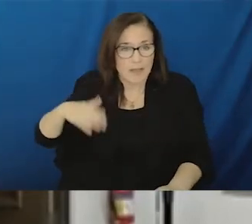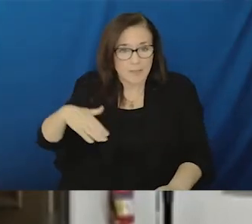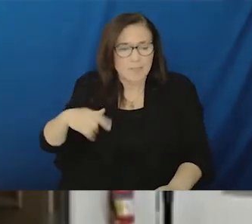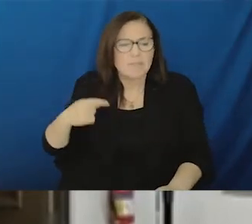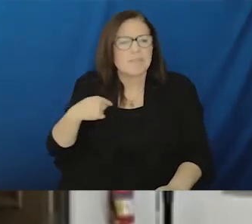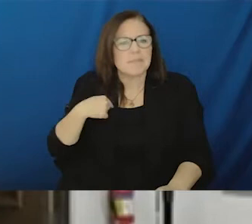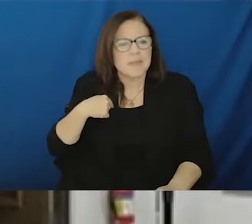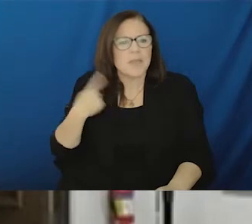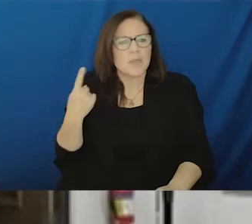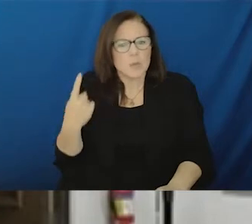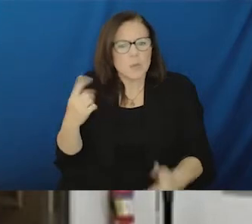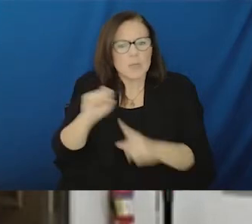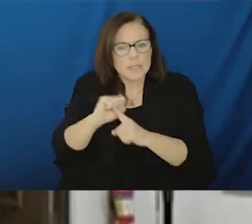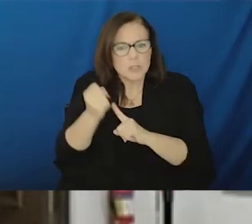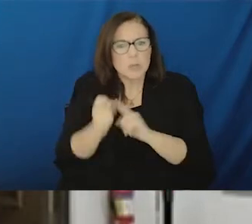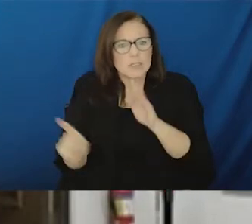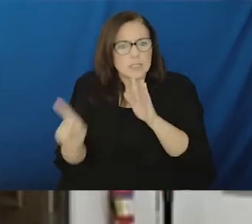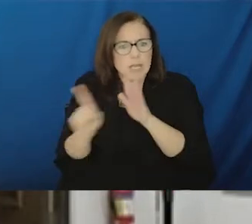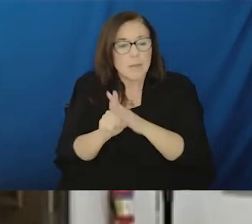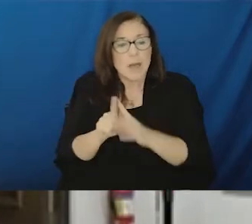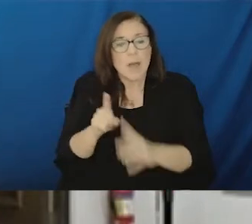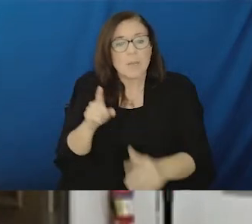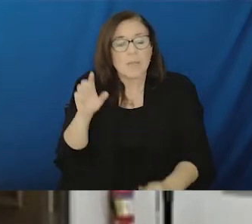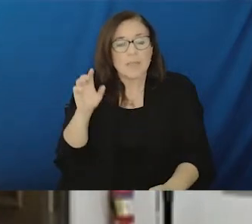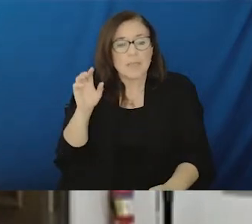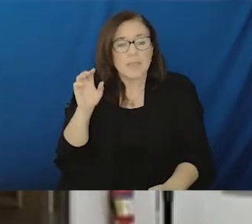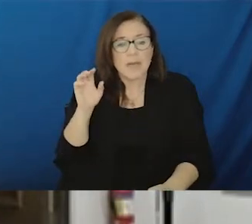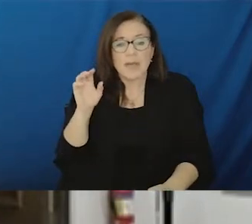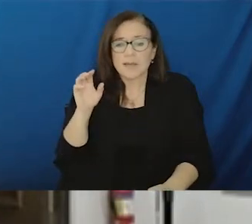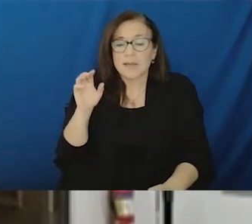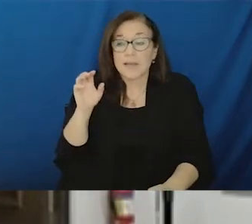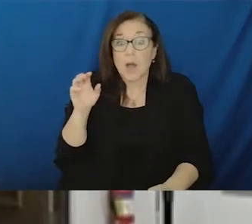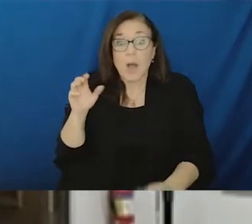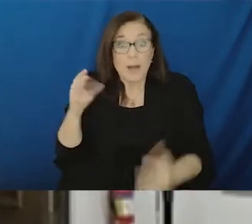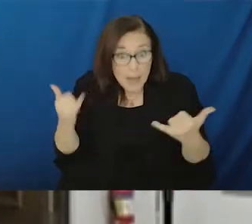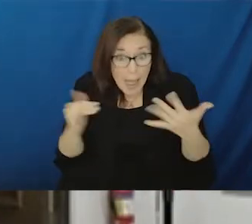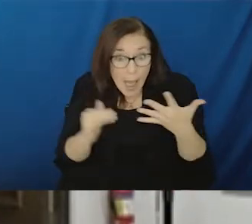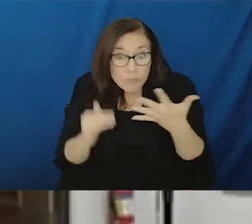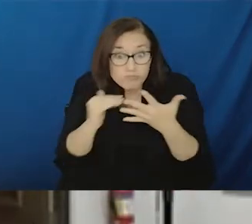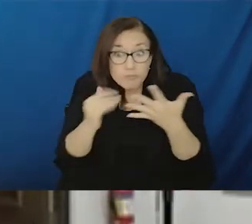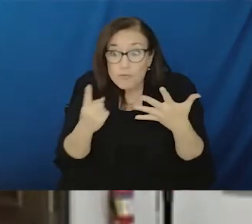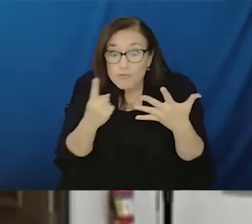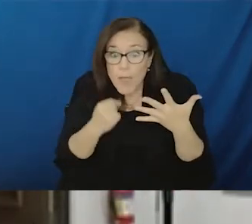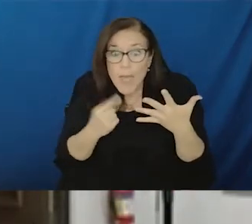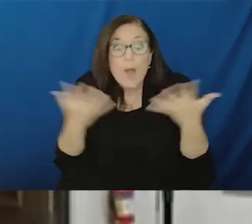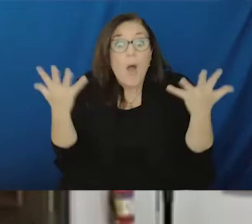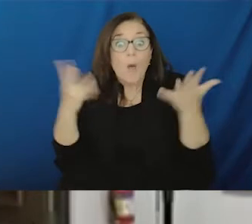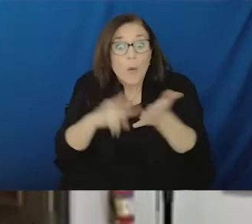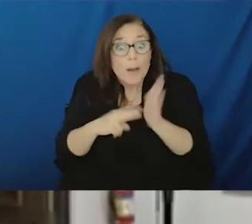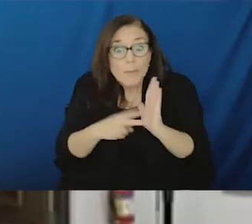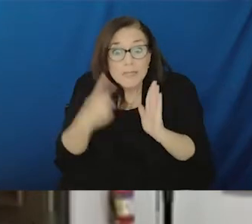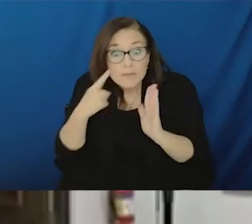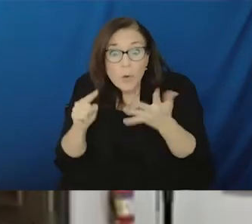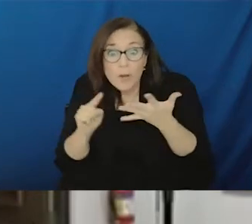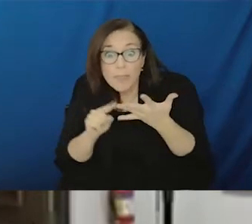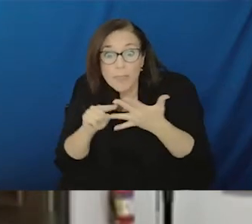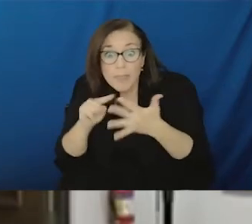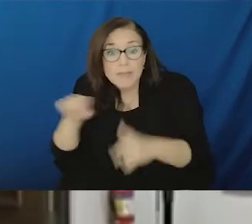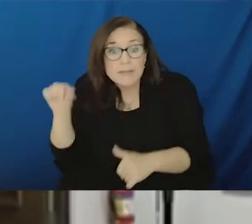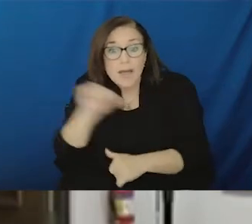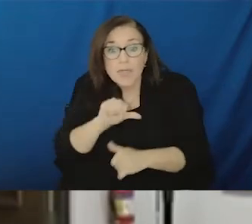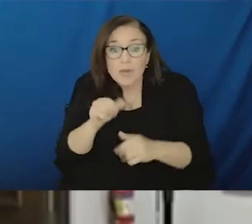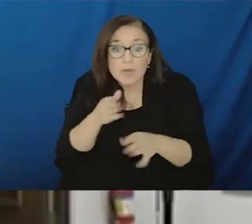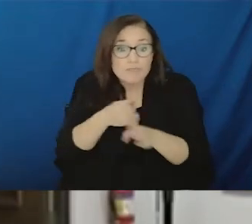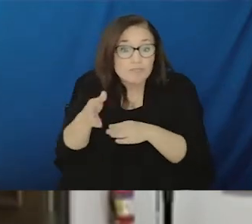does that mean for this and for that and for so forth? And if Ms. Klein Rothschild is still on the call, she's welcome